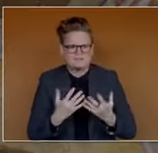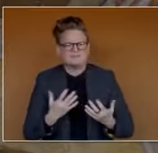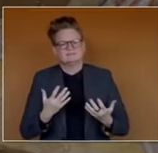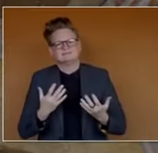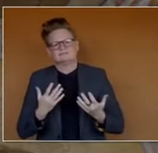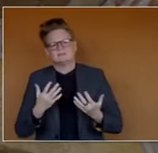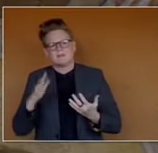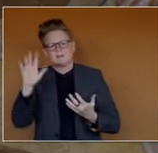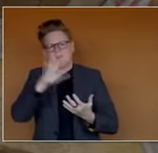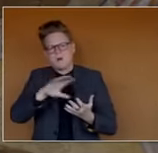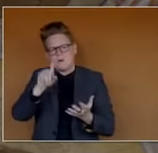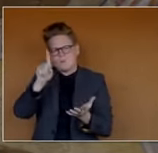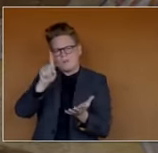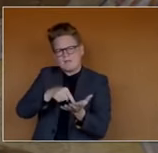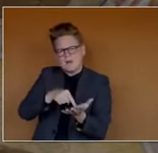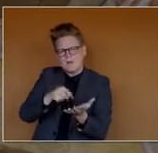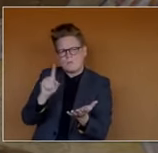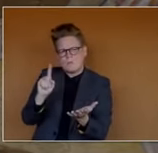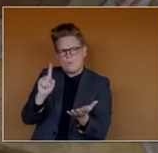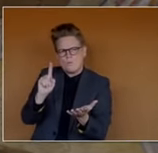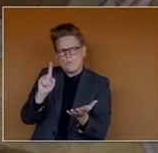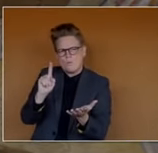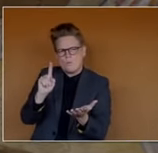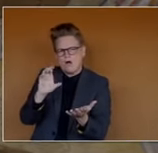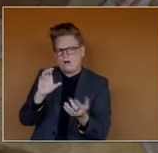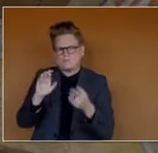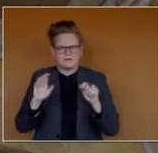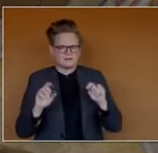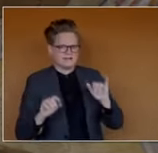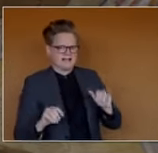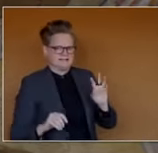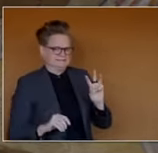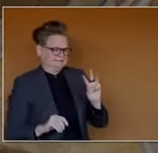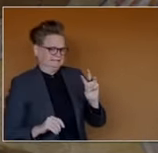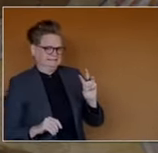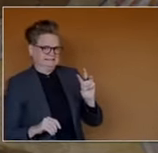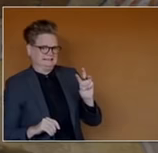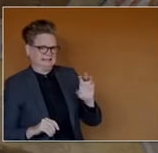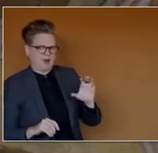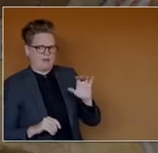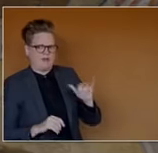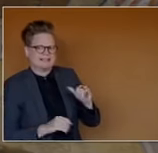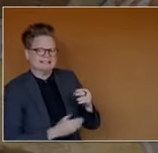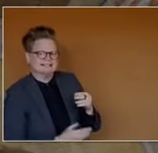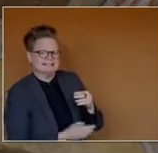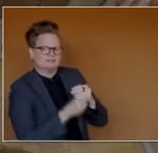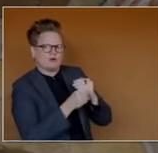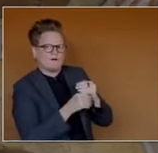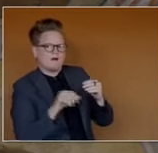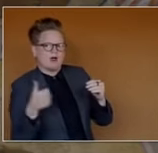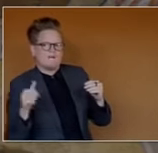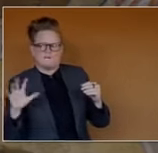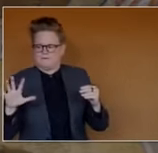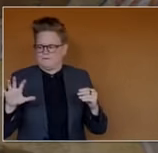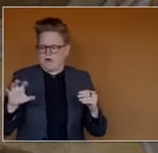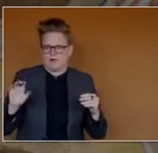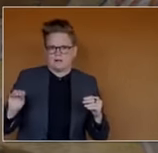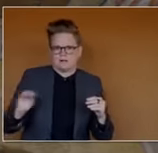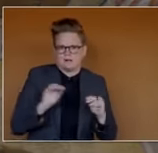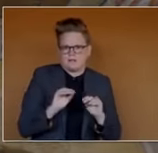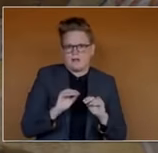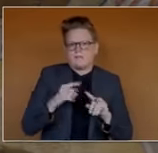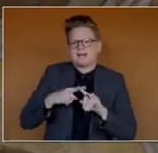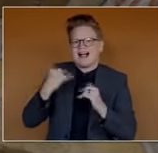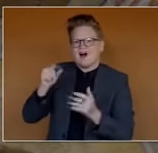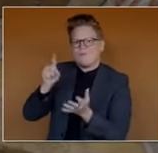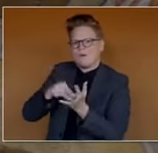not just the $600 check. That's an additional $500. And we recognize the importance of continuing to make sure we're there for all Californians,